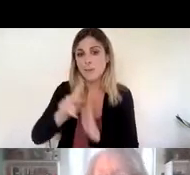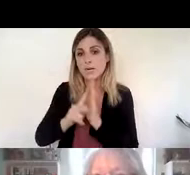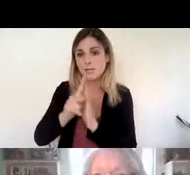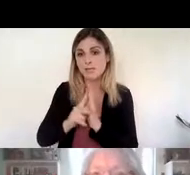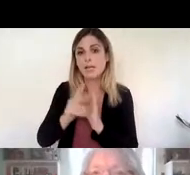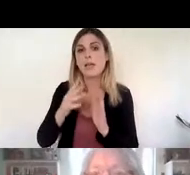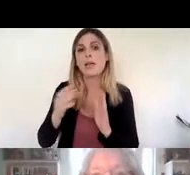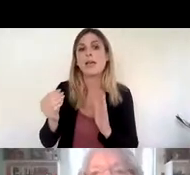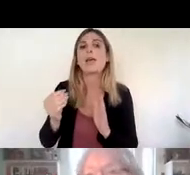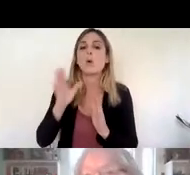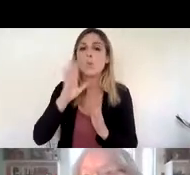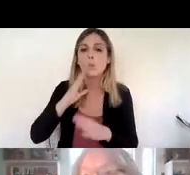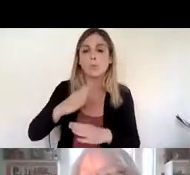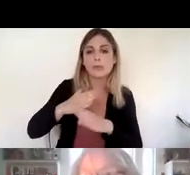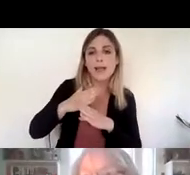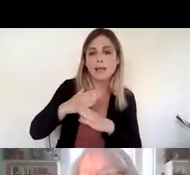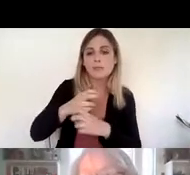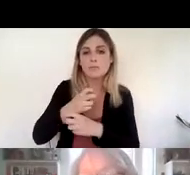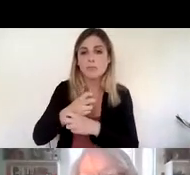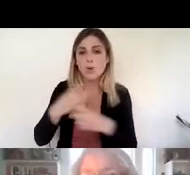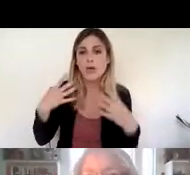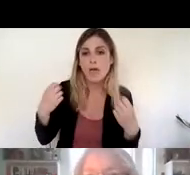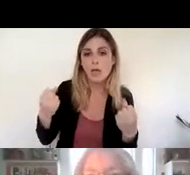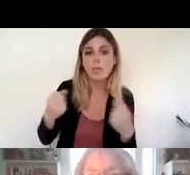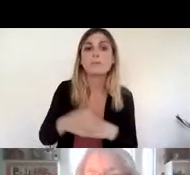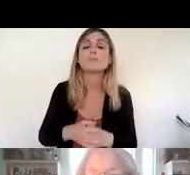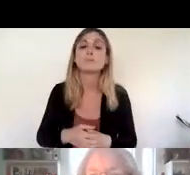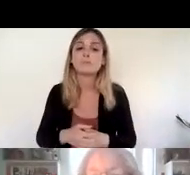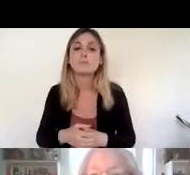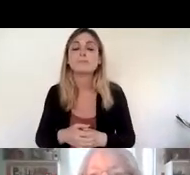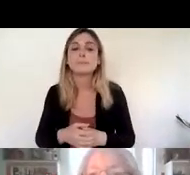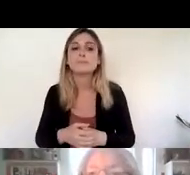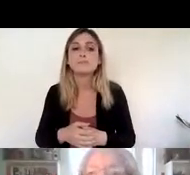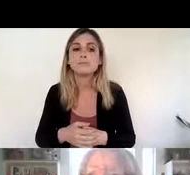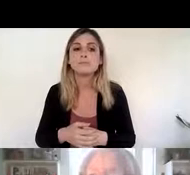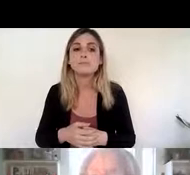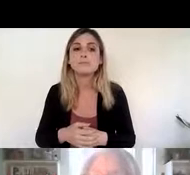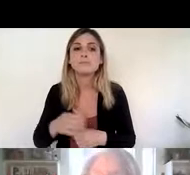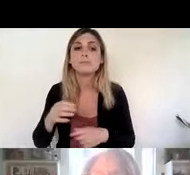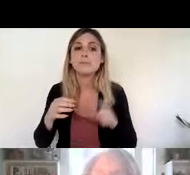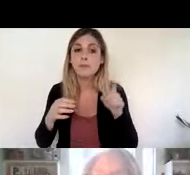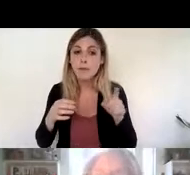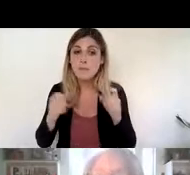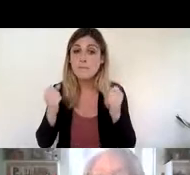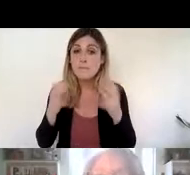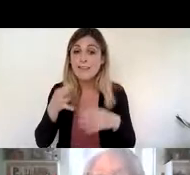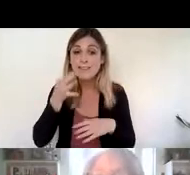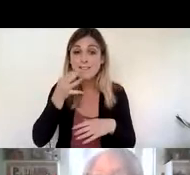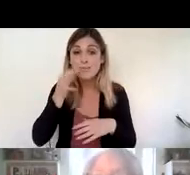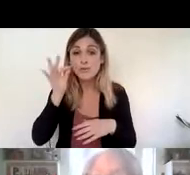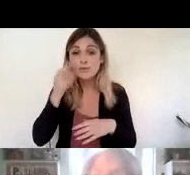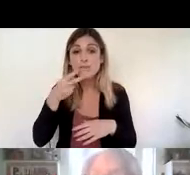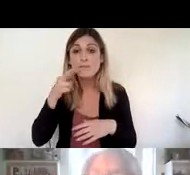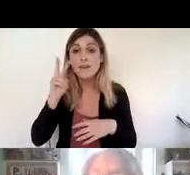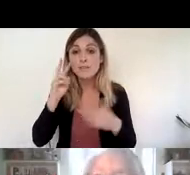that's an important aspect of vitamin C, as well as many other compounds in fruits and vegetables. Many of these fruits and vegetables are good sources of